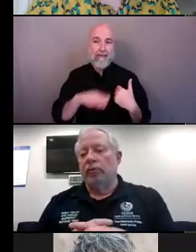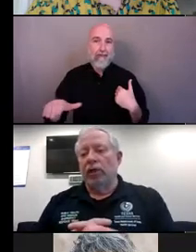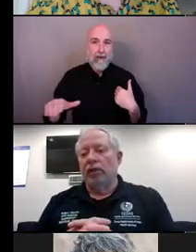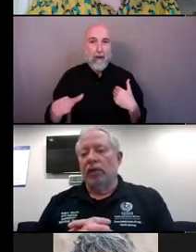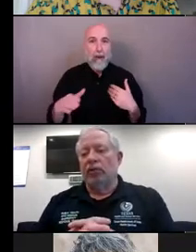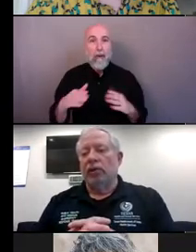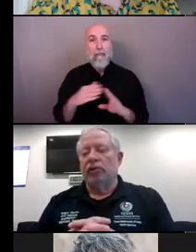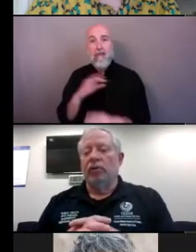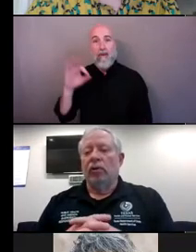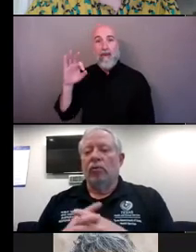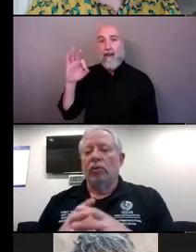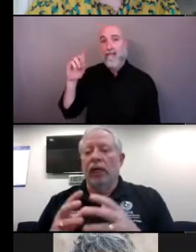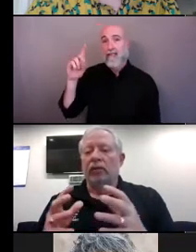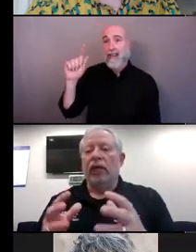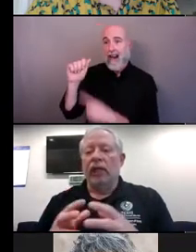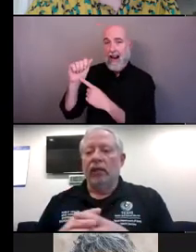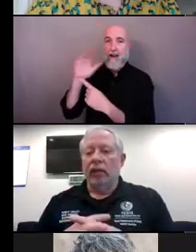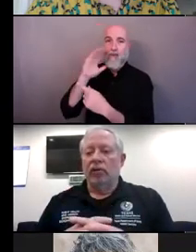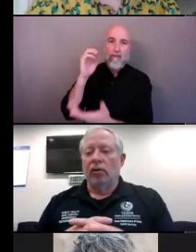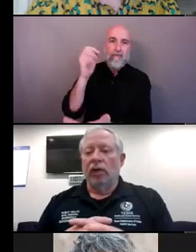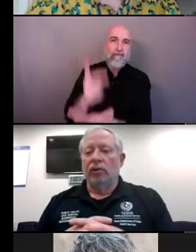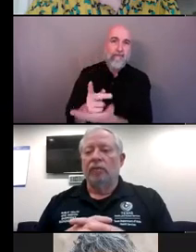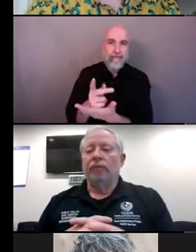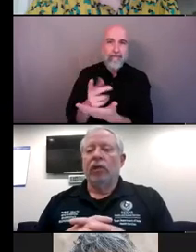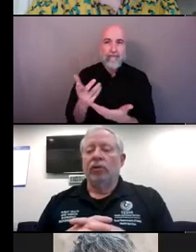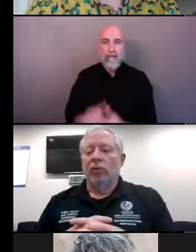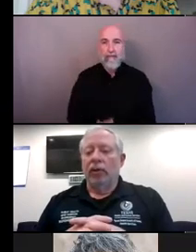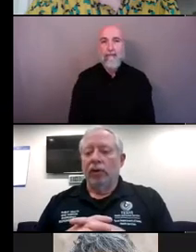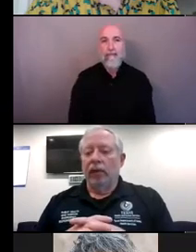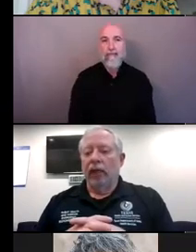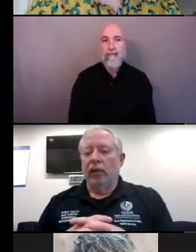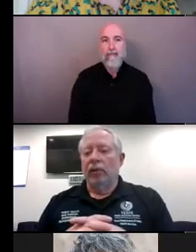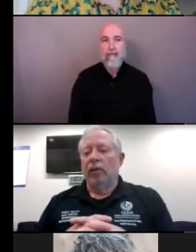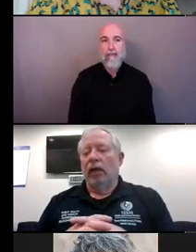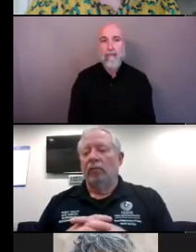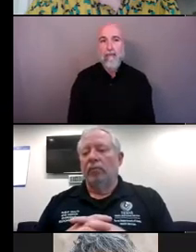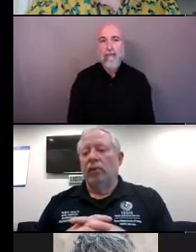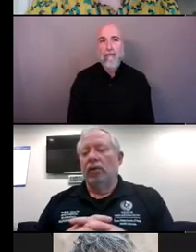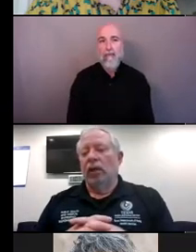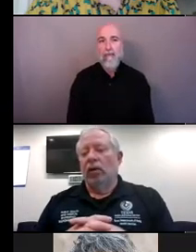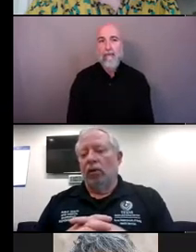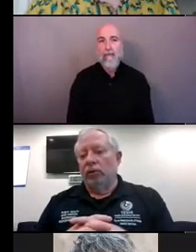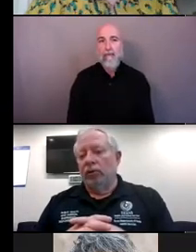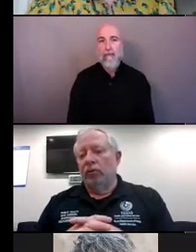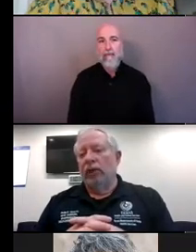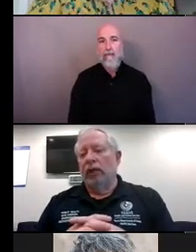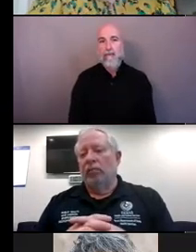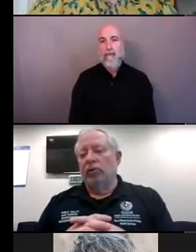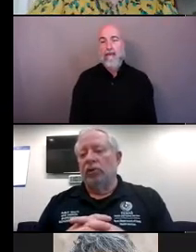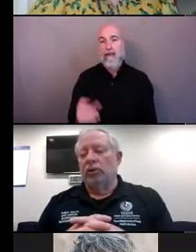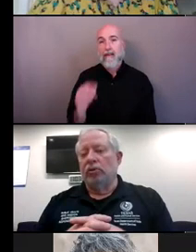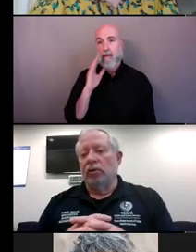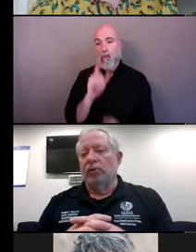the Food and Drug Administration would then take that into consideration as to whether or not they would alter